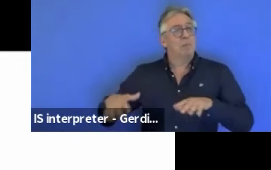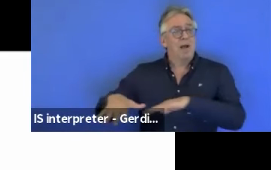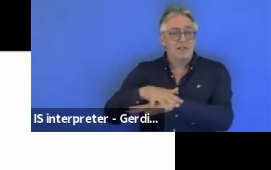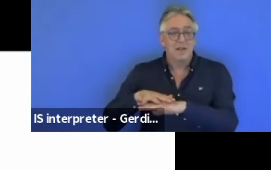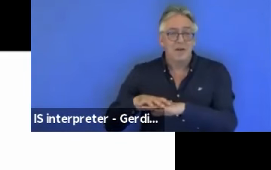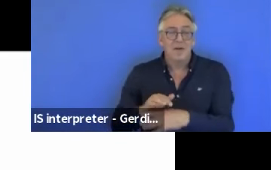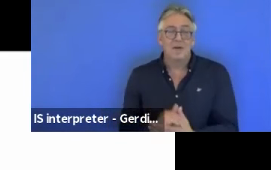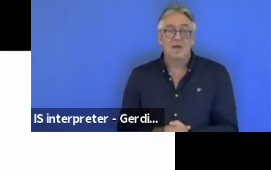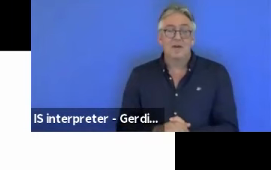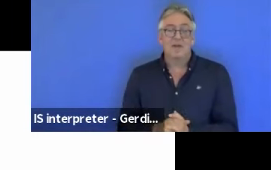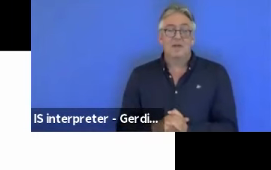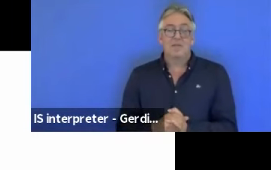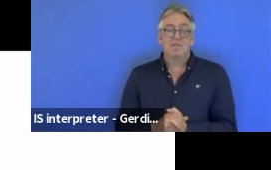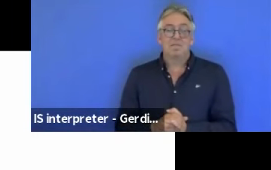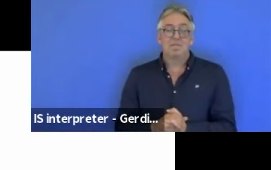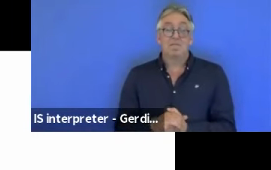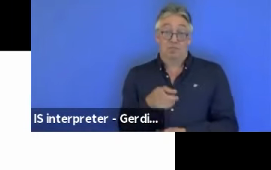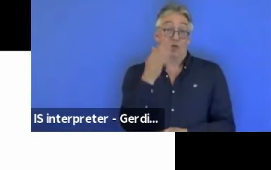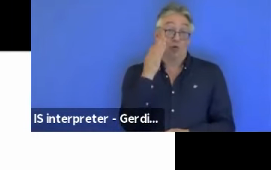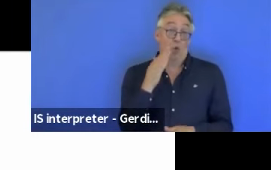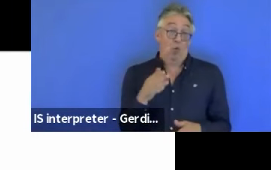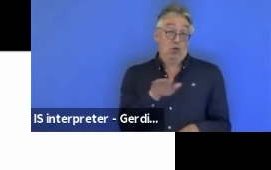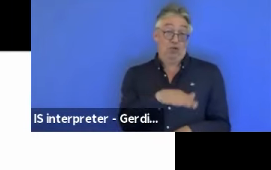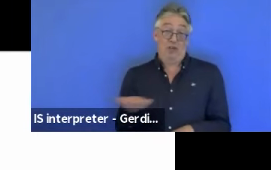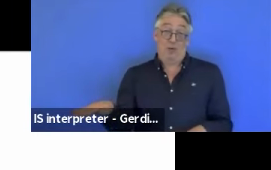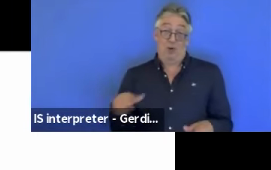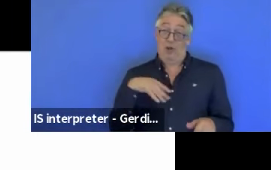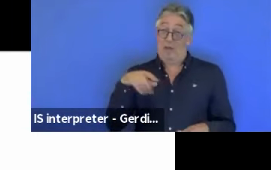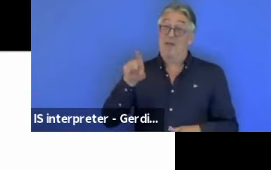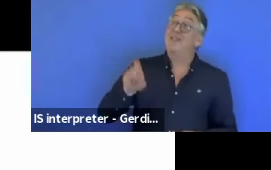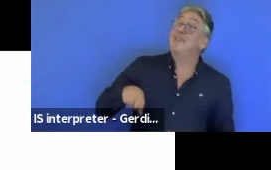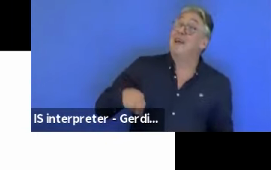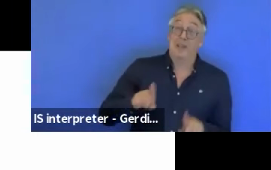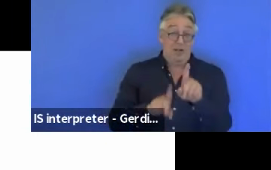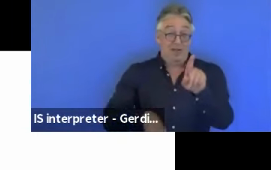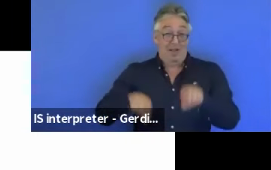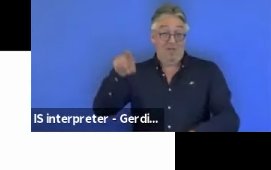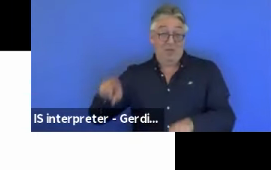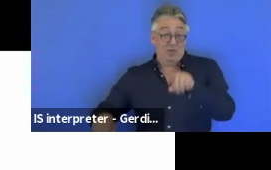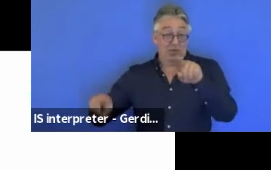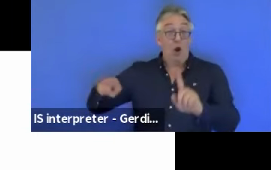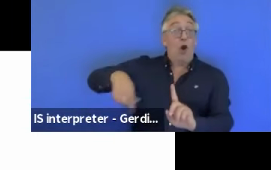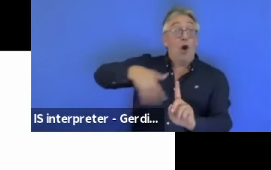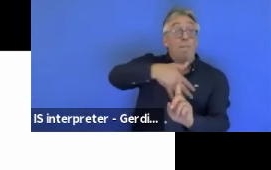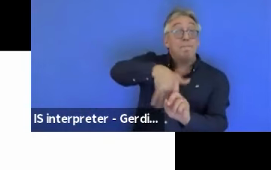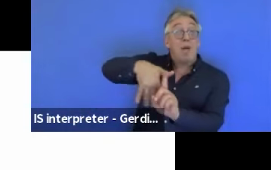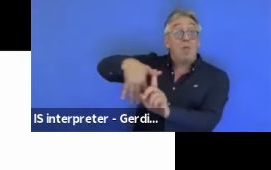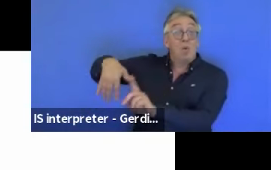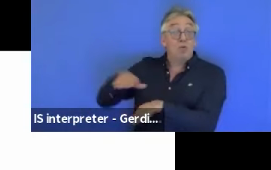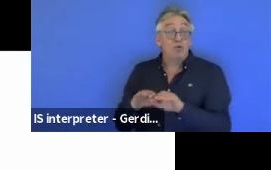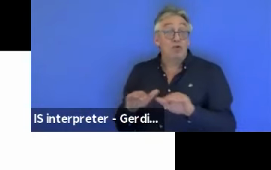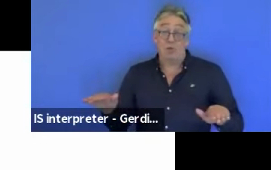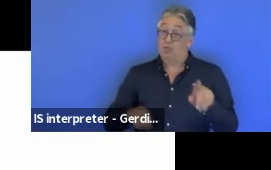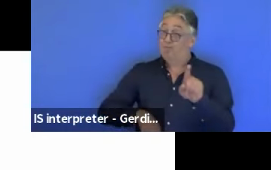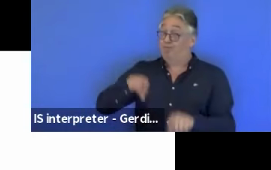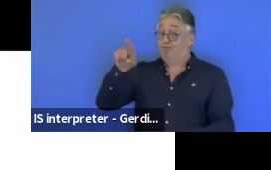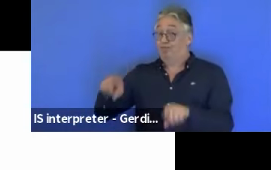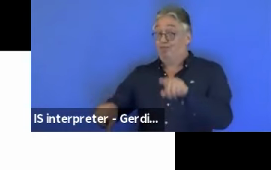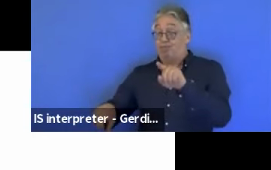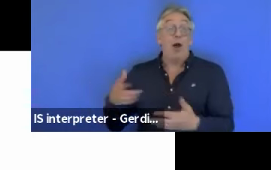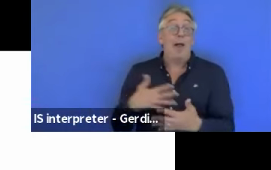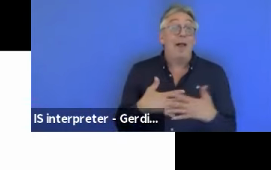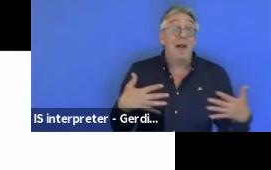classroom, you've got broad needs. Children have different needs, come from different backgrounds, speaking different languages,